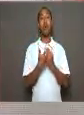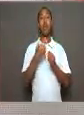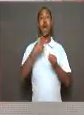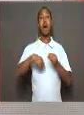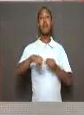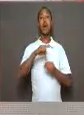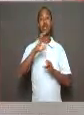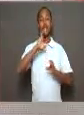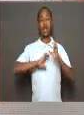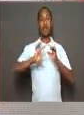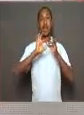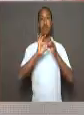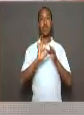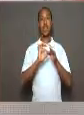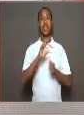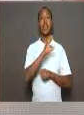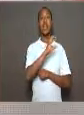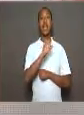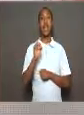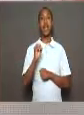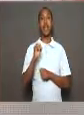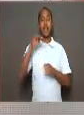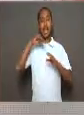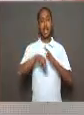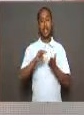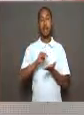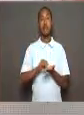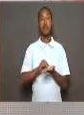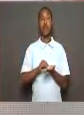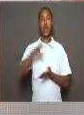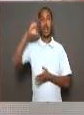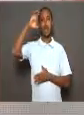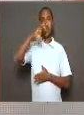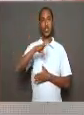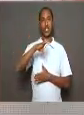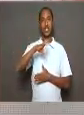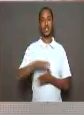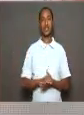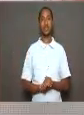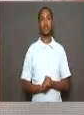chemical bonding and intermolecular forces.